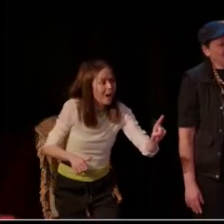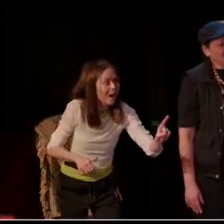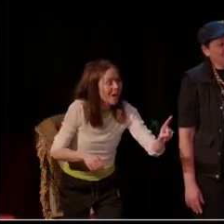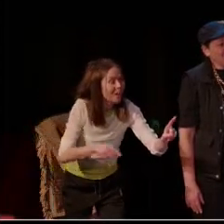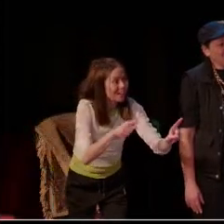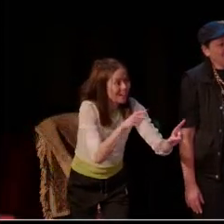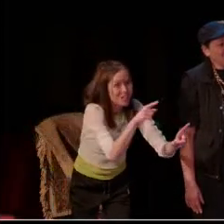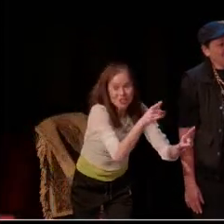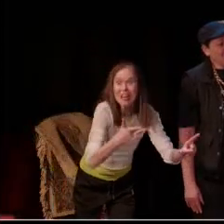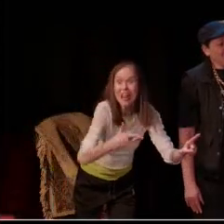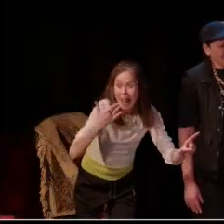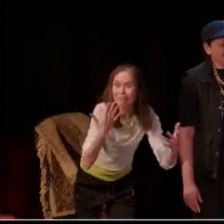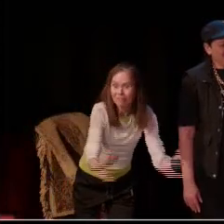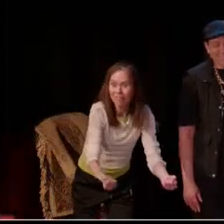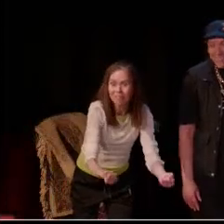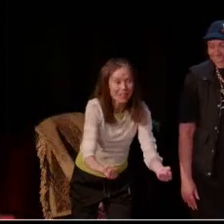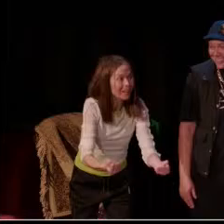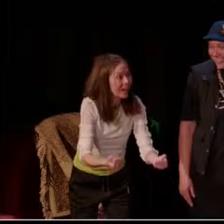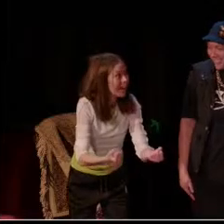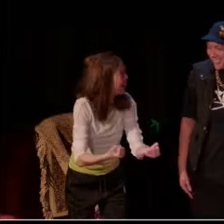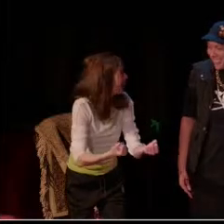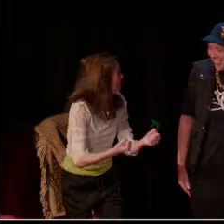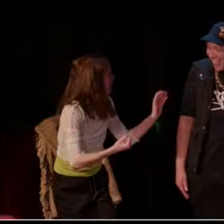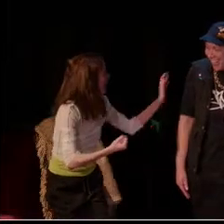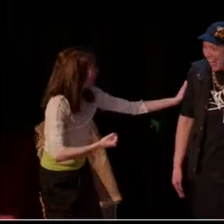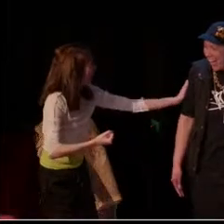she lives.